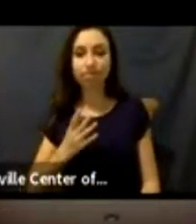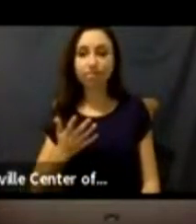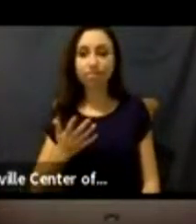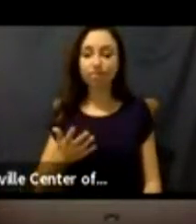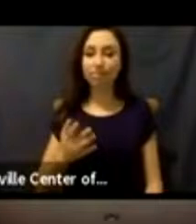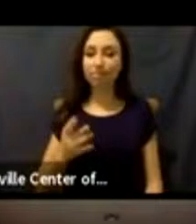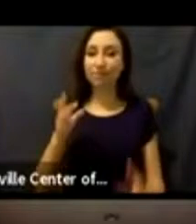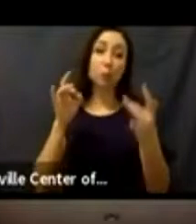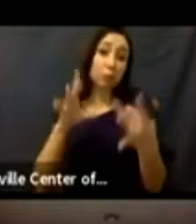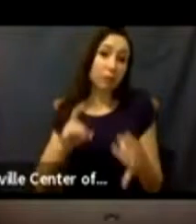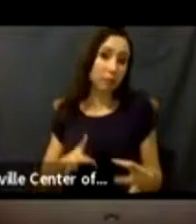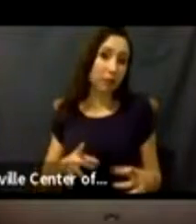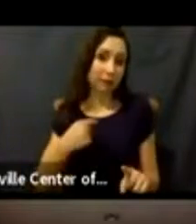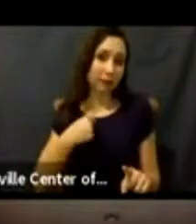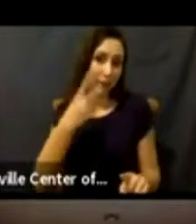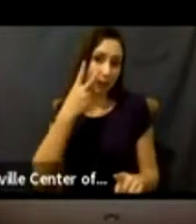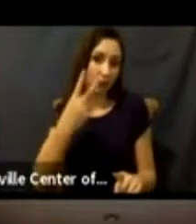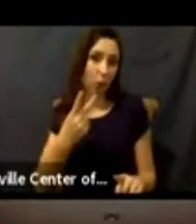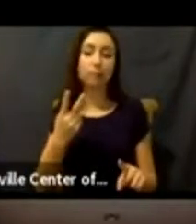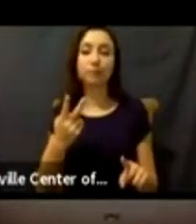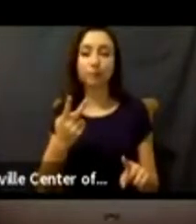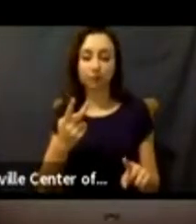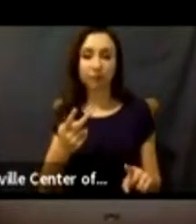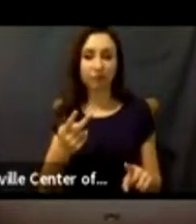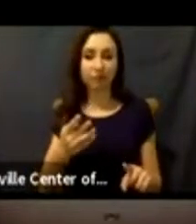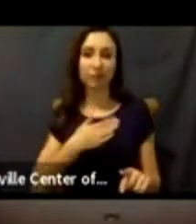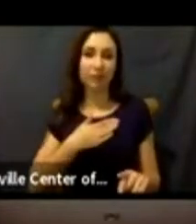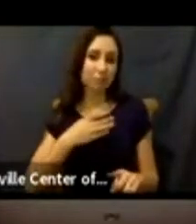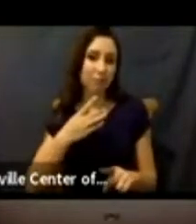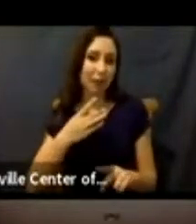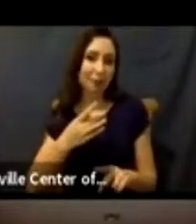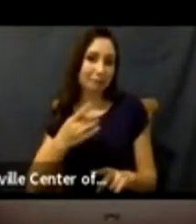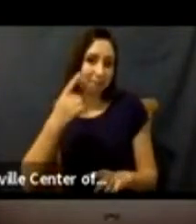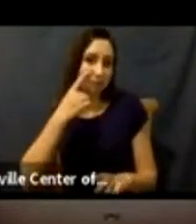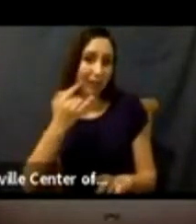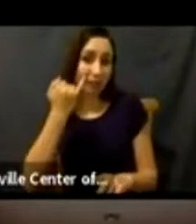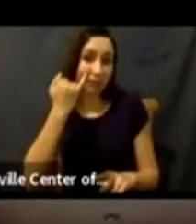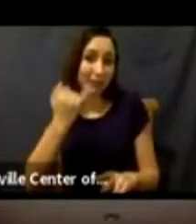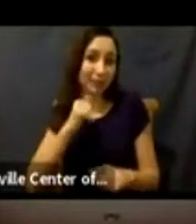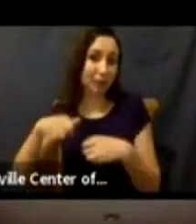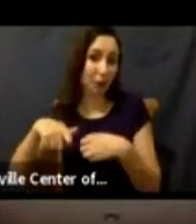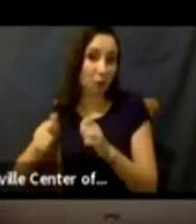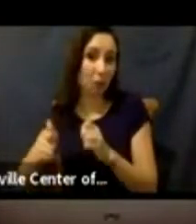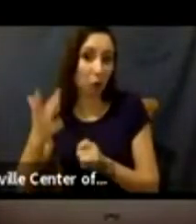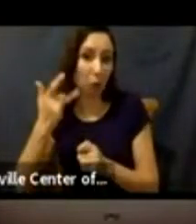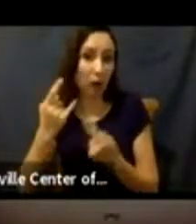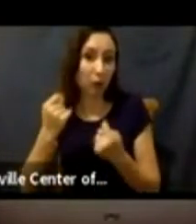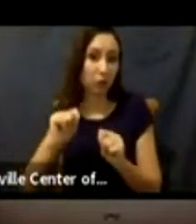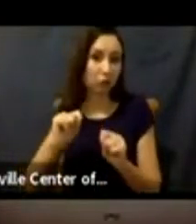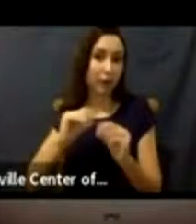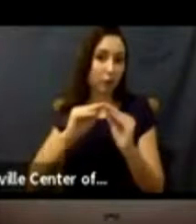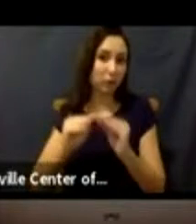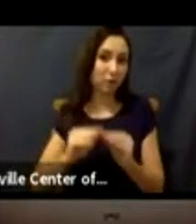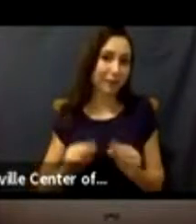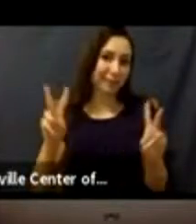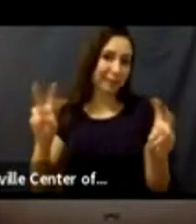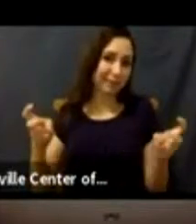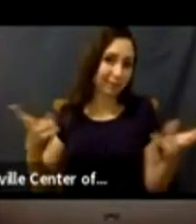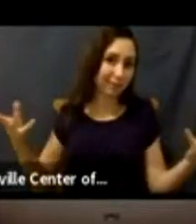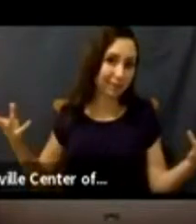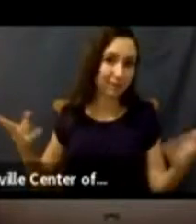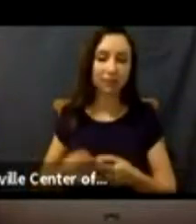feedback from. Just a thought. If it ain't broke, why are we trying to fix it, so to speak?